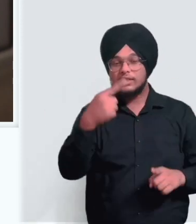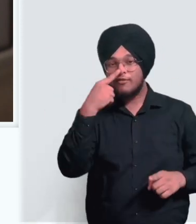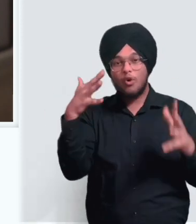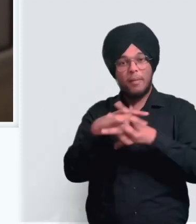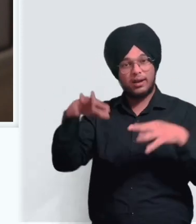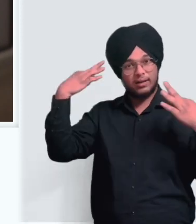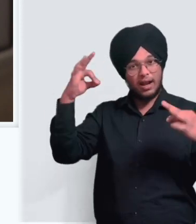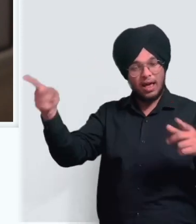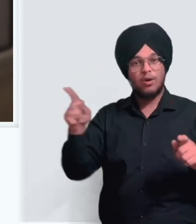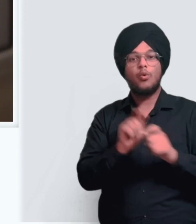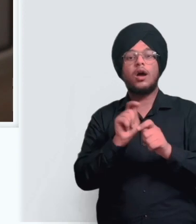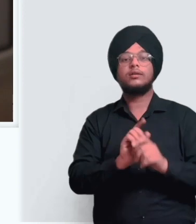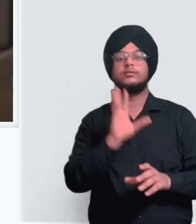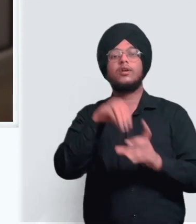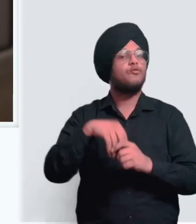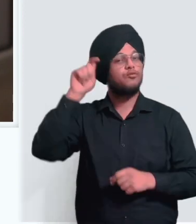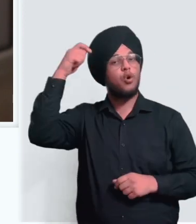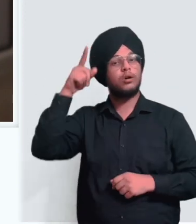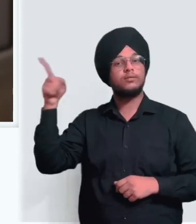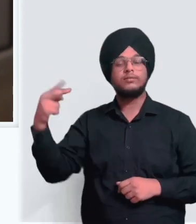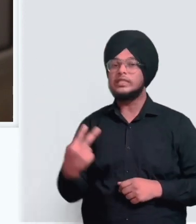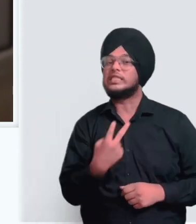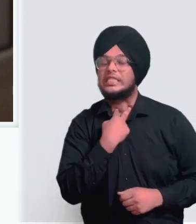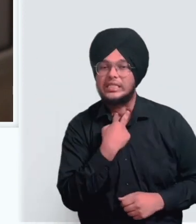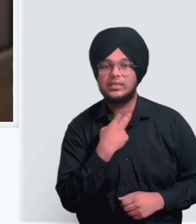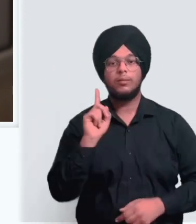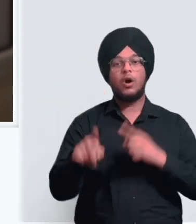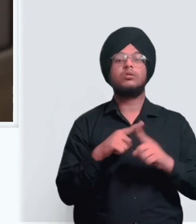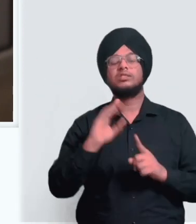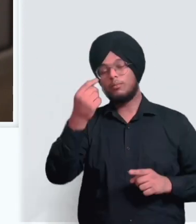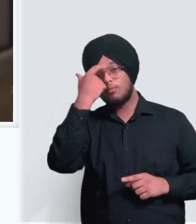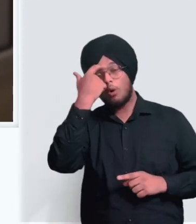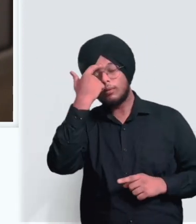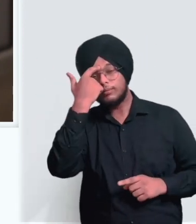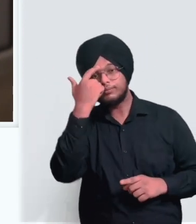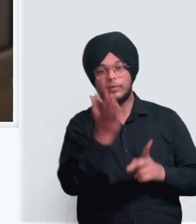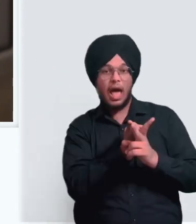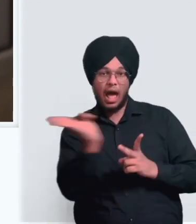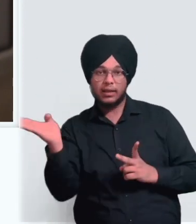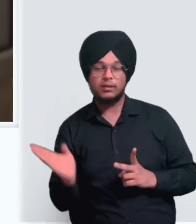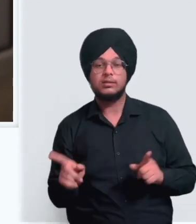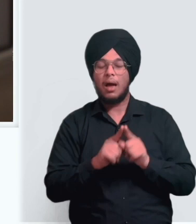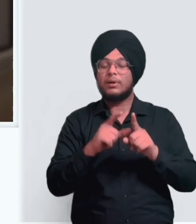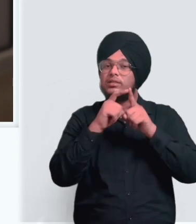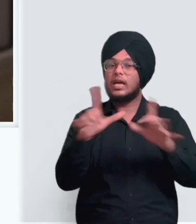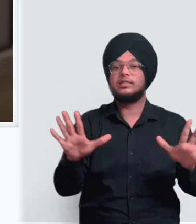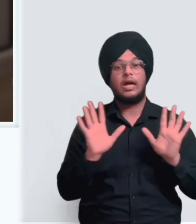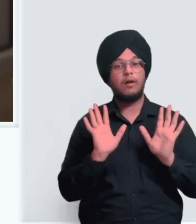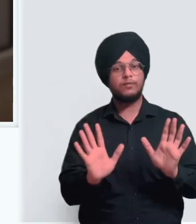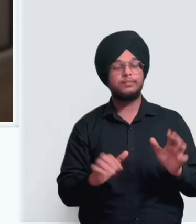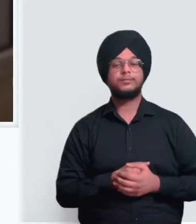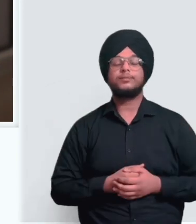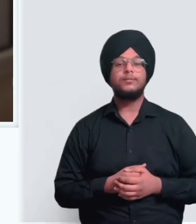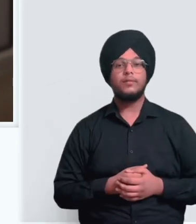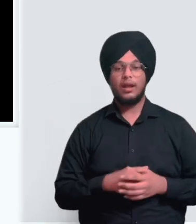period, Nautch Girls frequently appeared in works of British artists. They struck awe amongst some, while others were highly